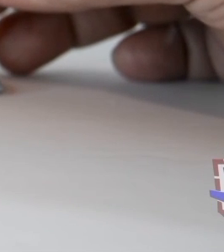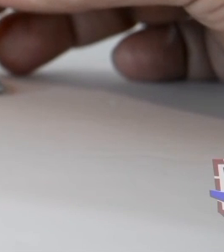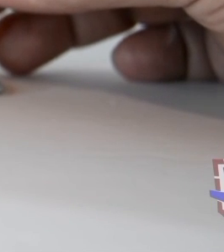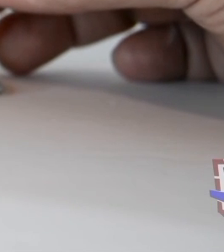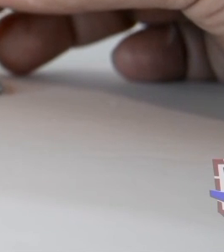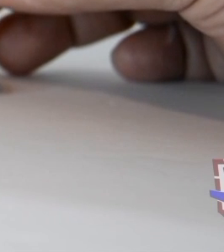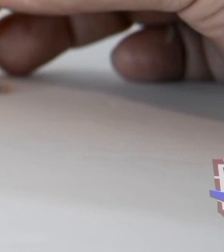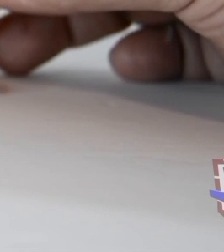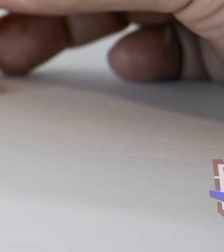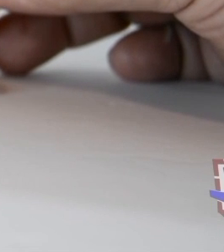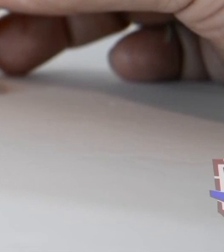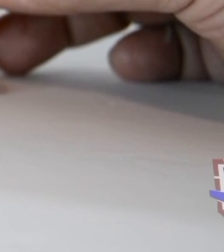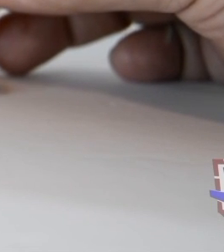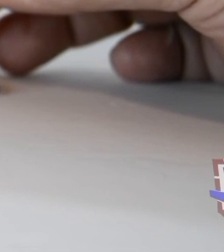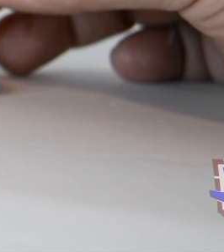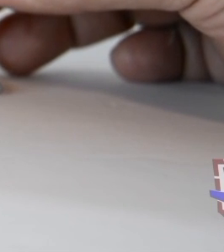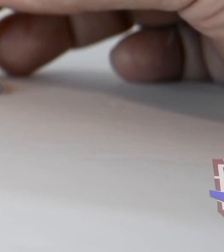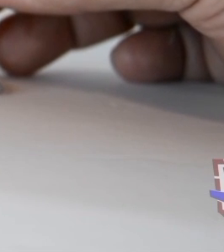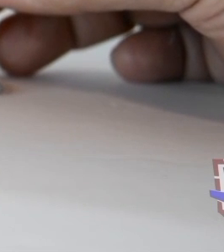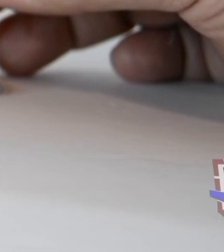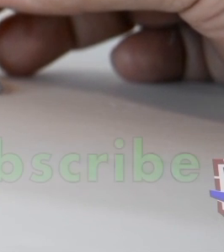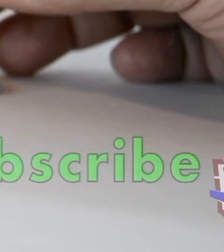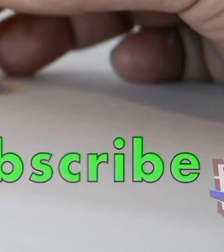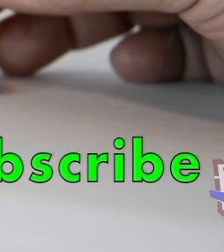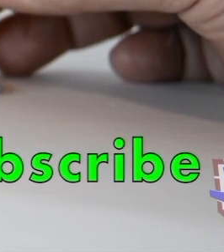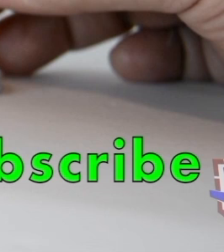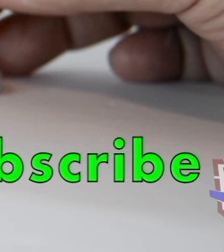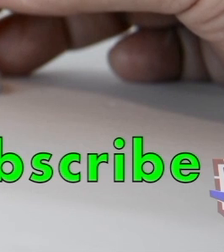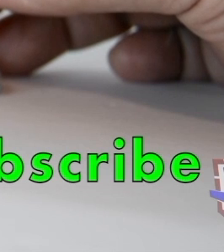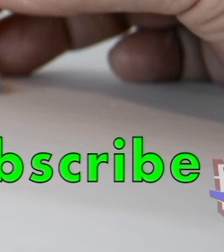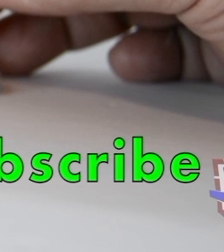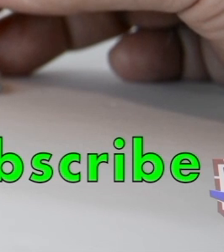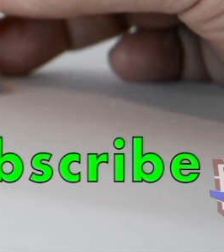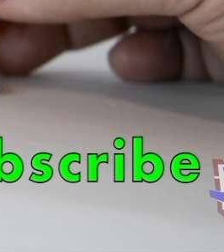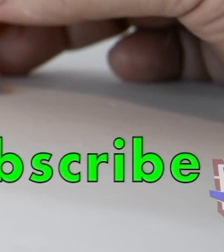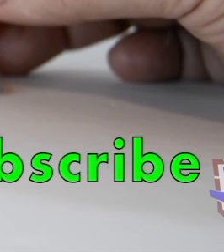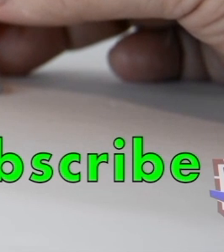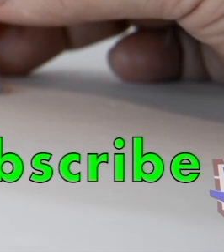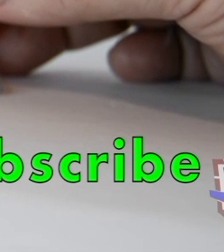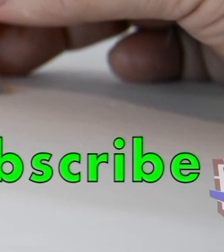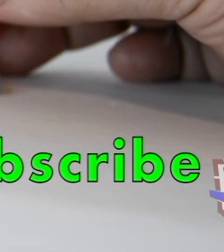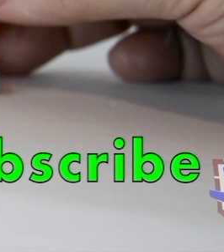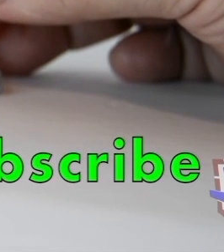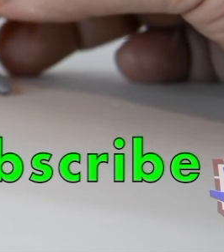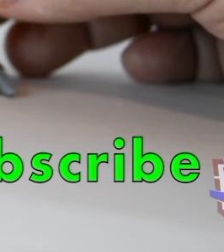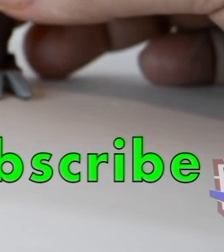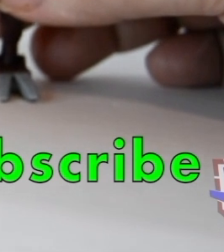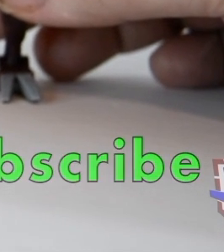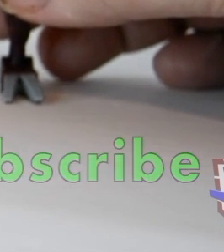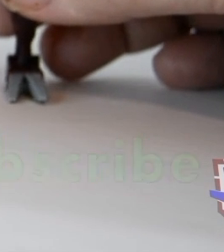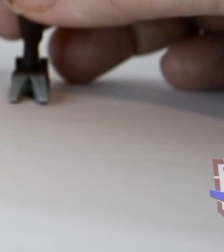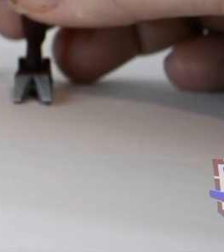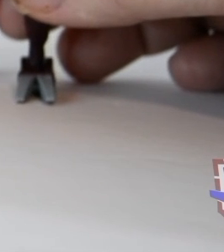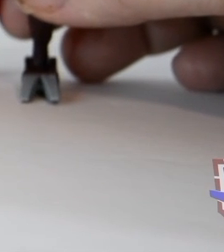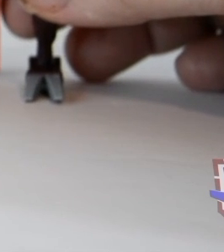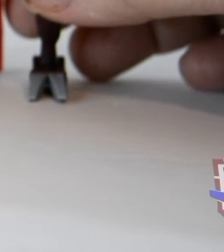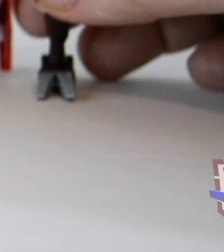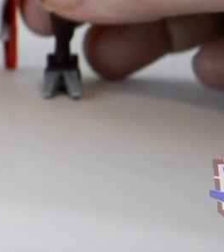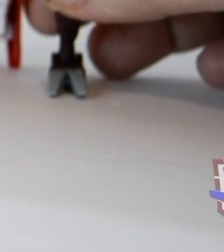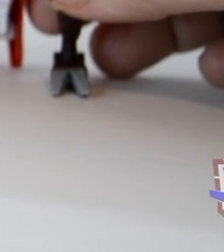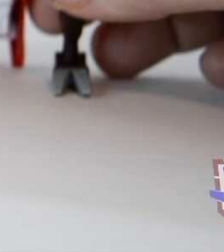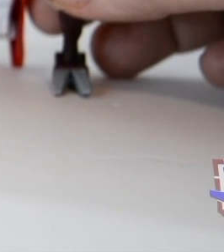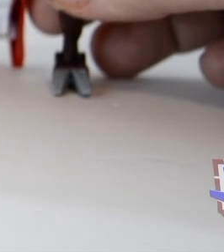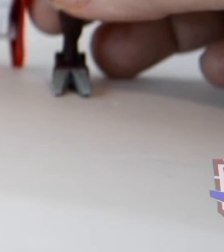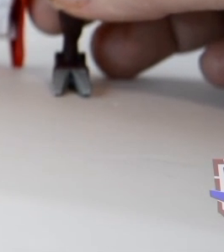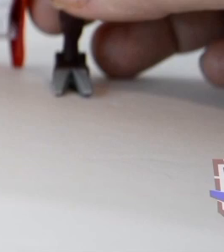is the Signing Nerd, signing off. Please like and subscribe and ring the bell so you'll know when